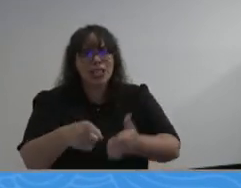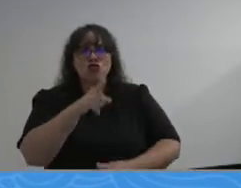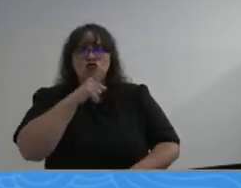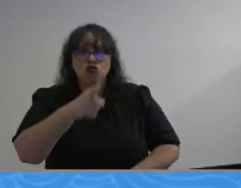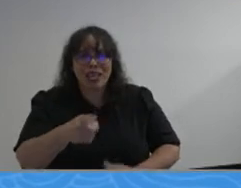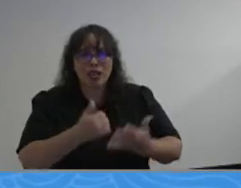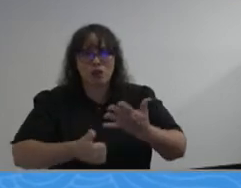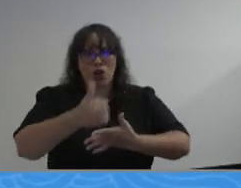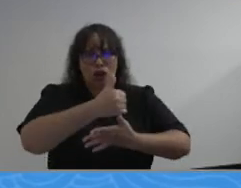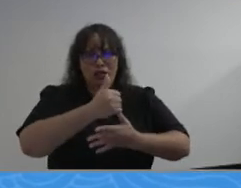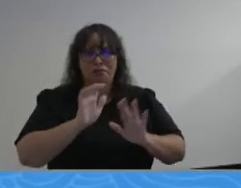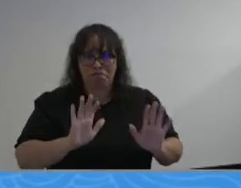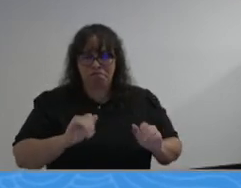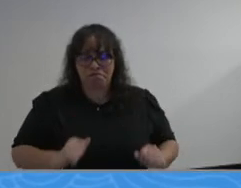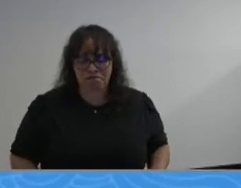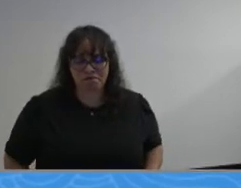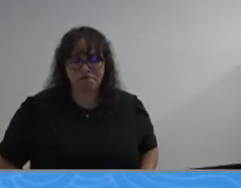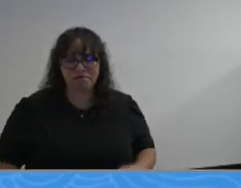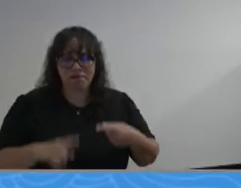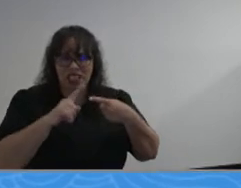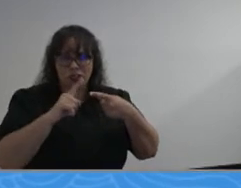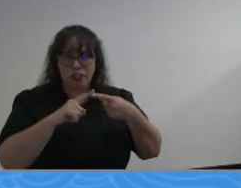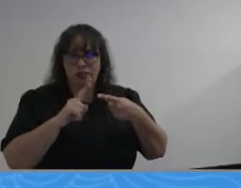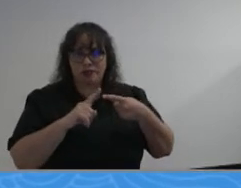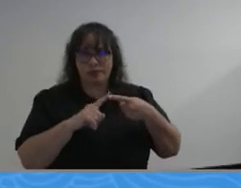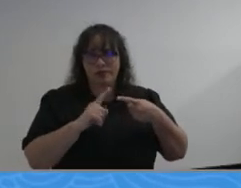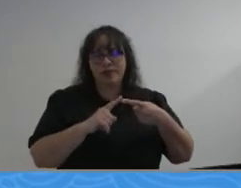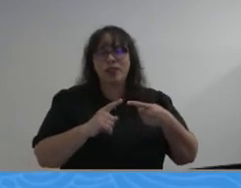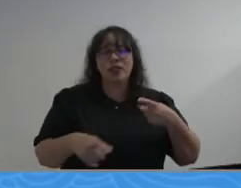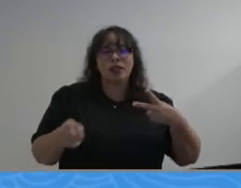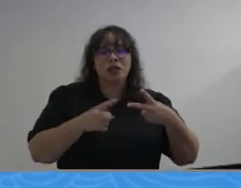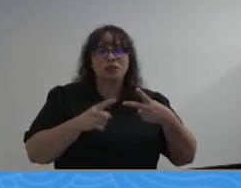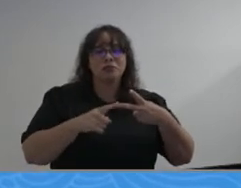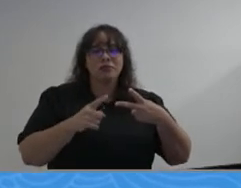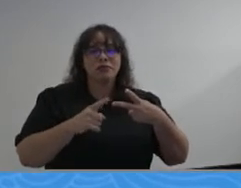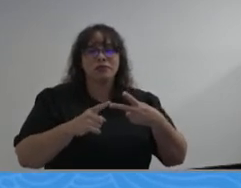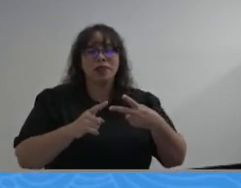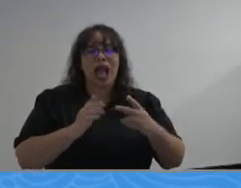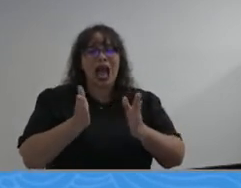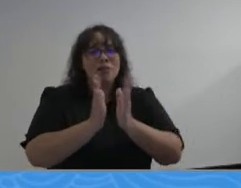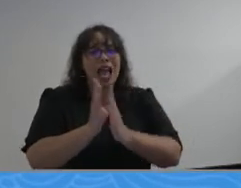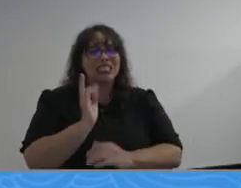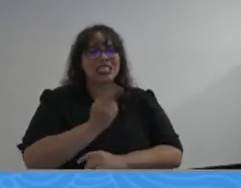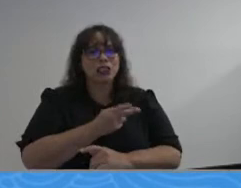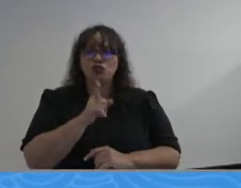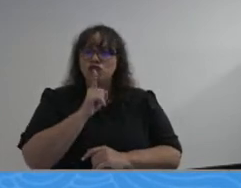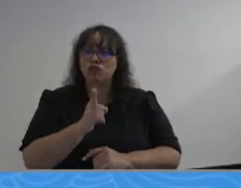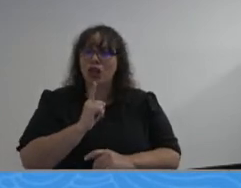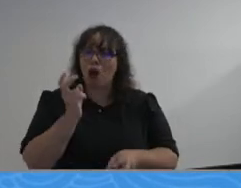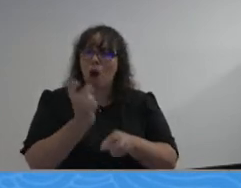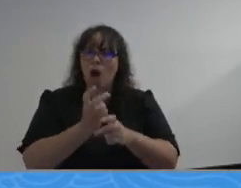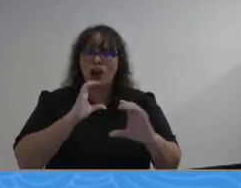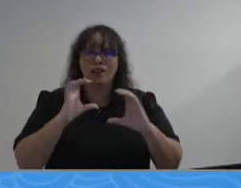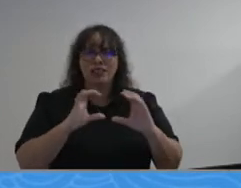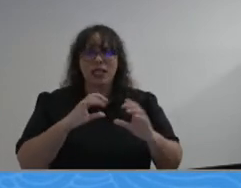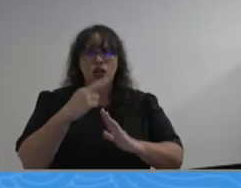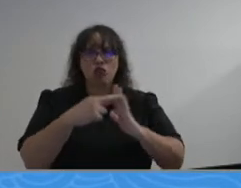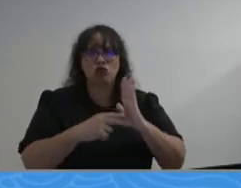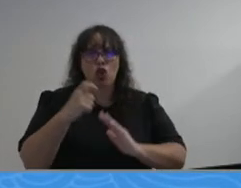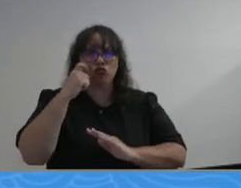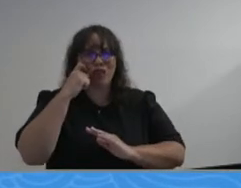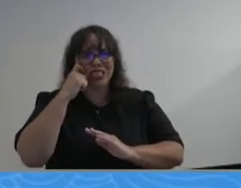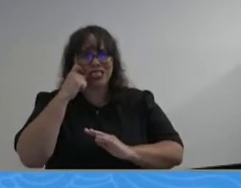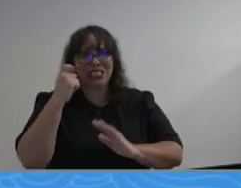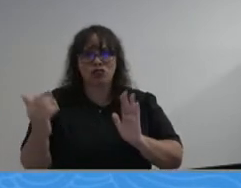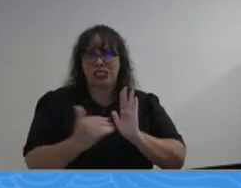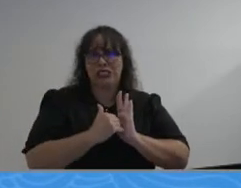That's issue number one. If we're going to reimagine schools in the fierce urgency of now, I'm also asking us to have this real hard conversation about the role of race and racism